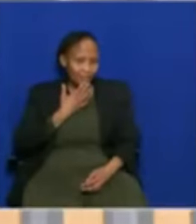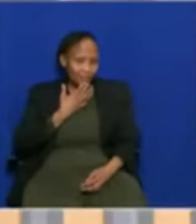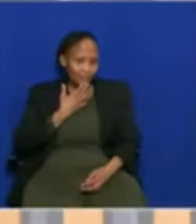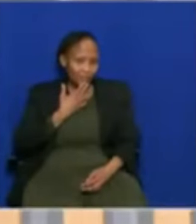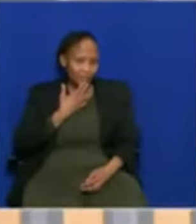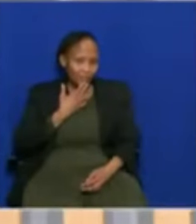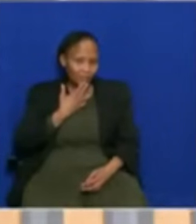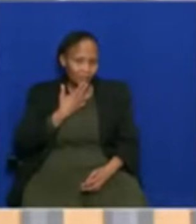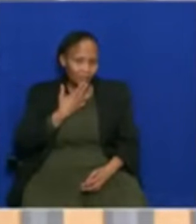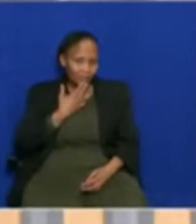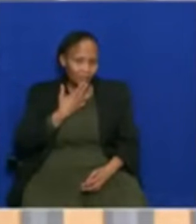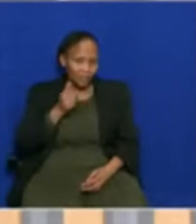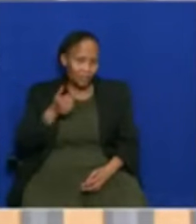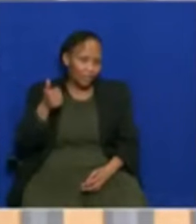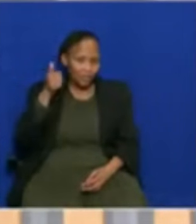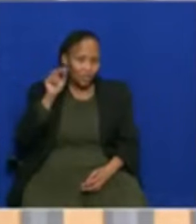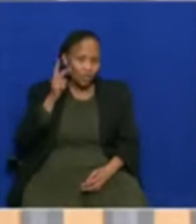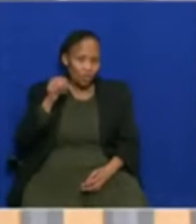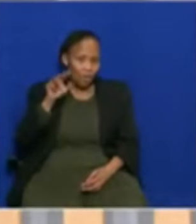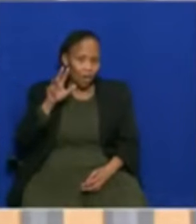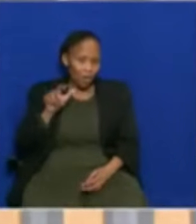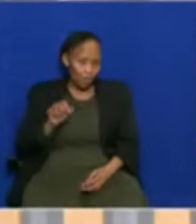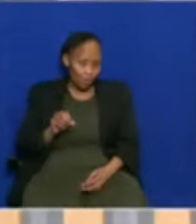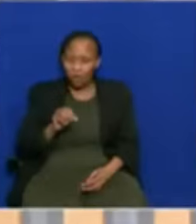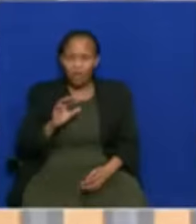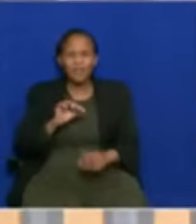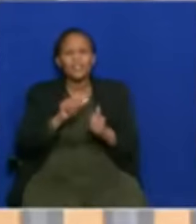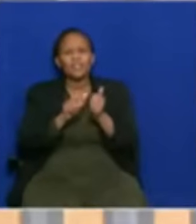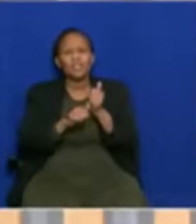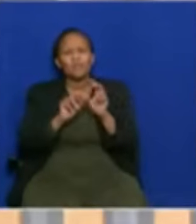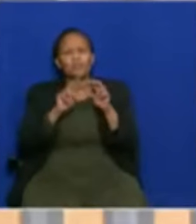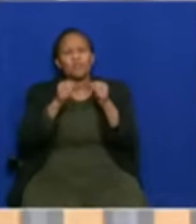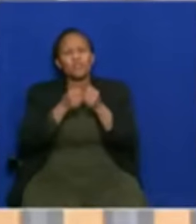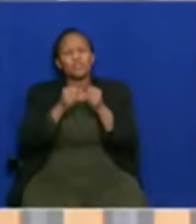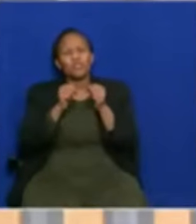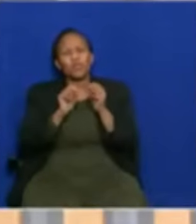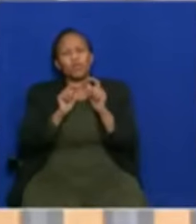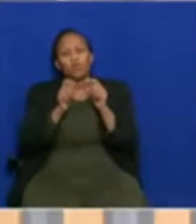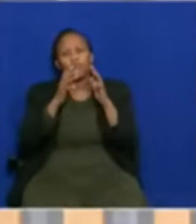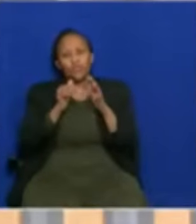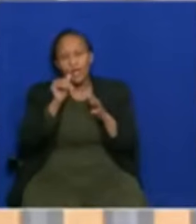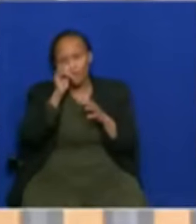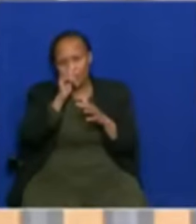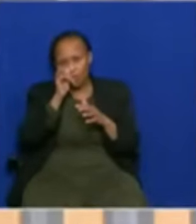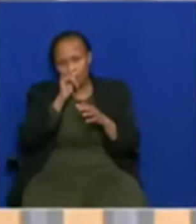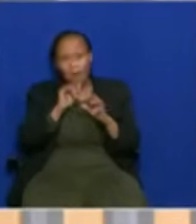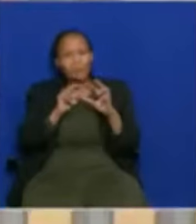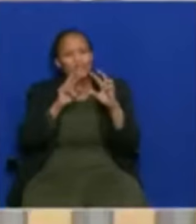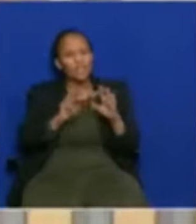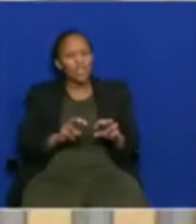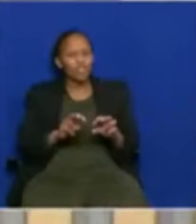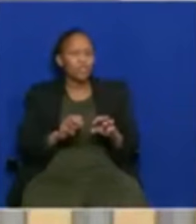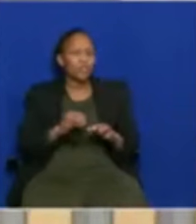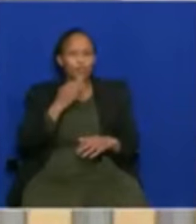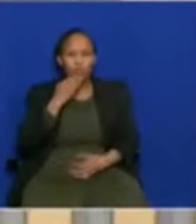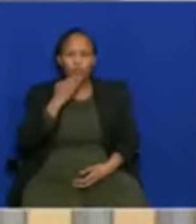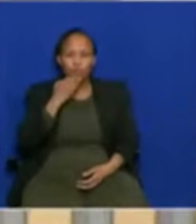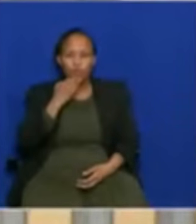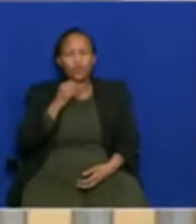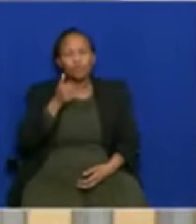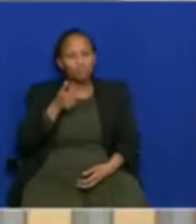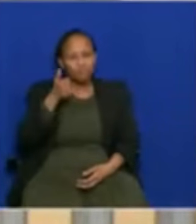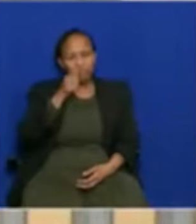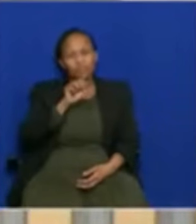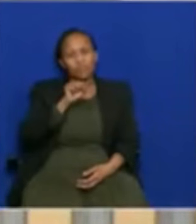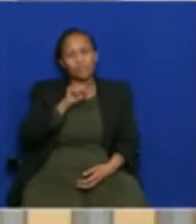The Deputy National Commissioner Crime Detection would be Sibia, would be General Sibia. Would be Sibia, under which the Division